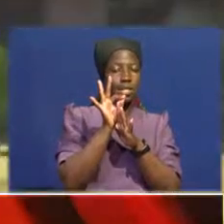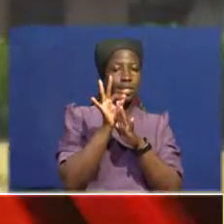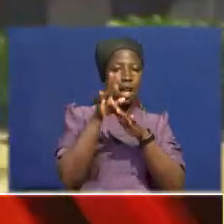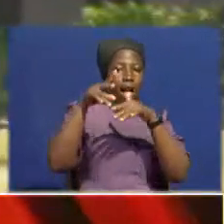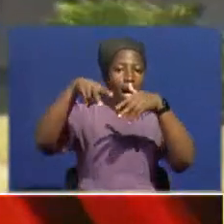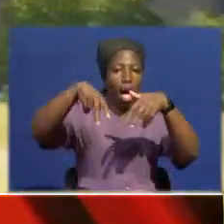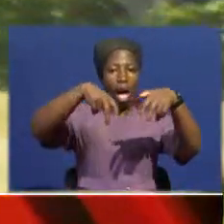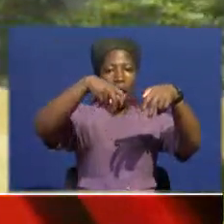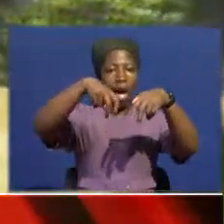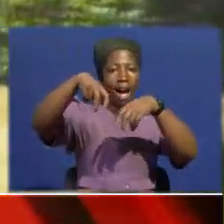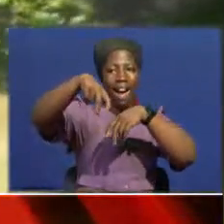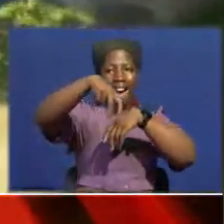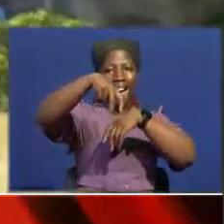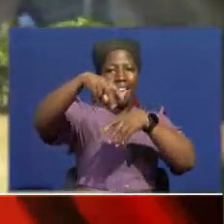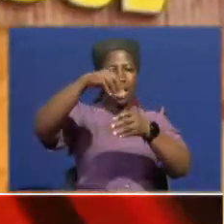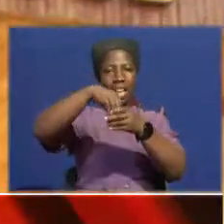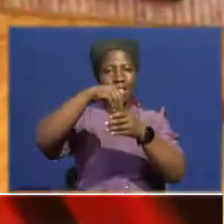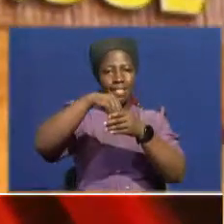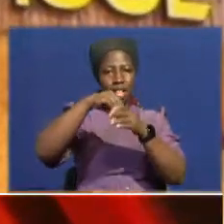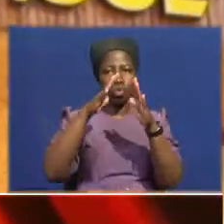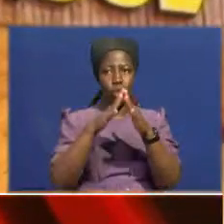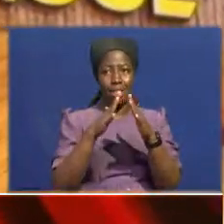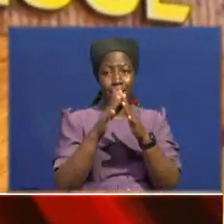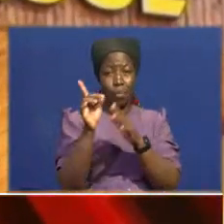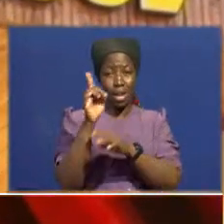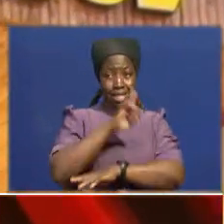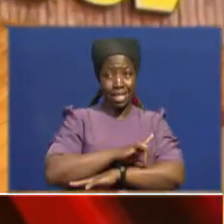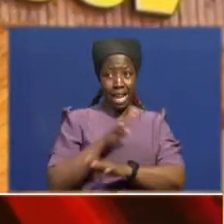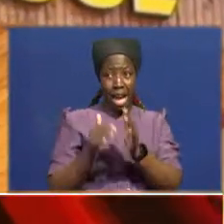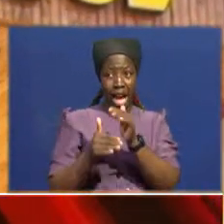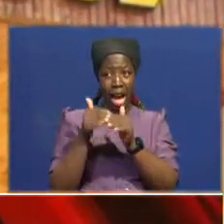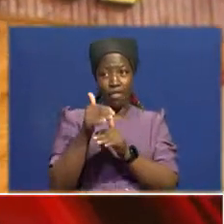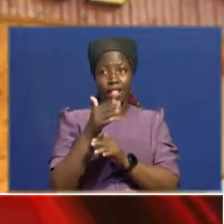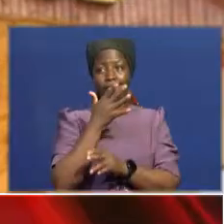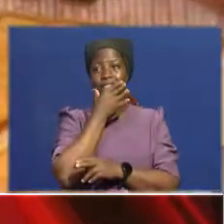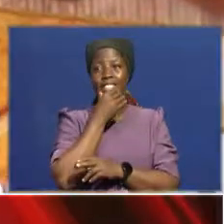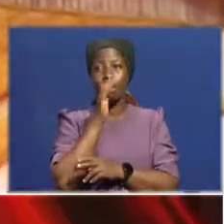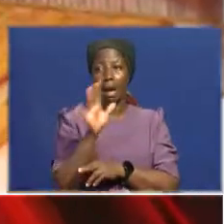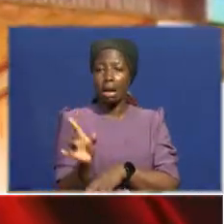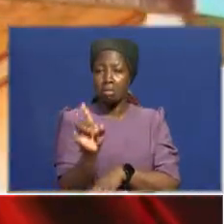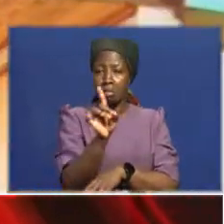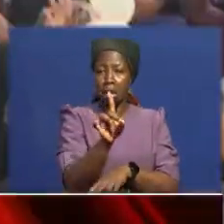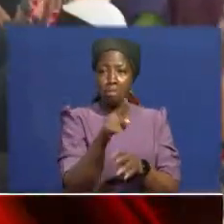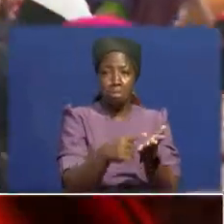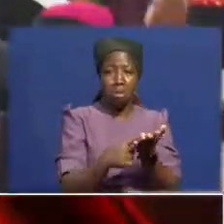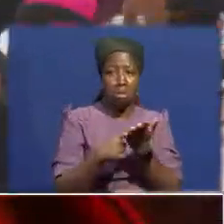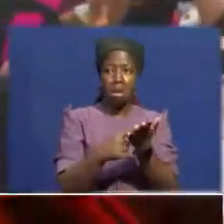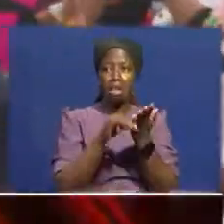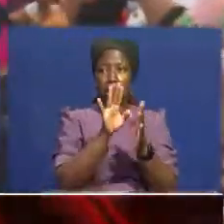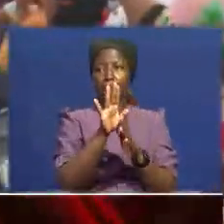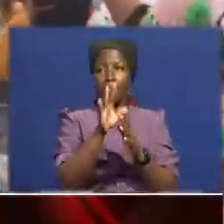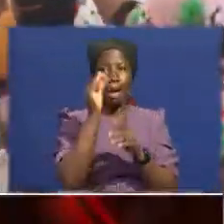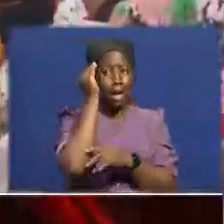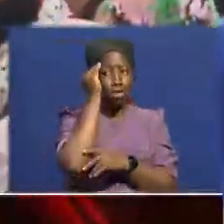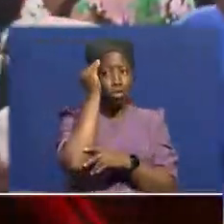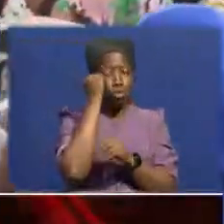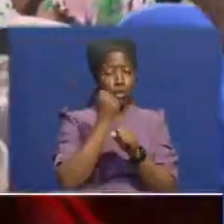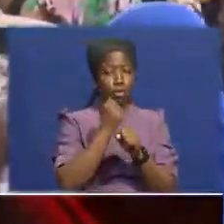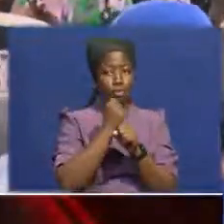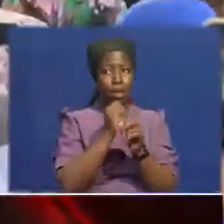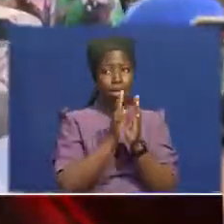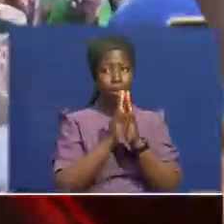rooftop a day after his father visited the school to discuss his academic performance with teachers.